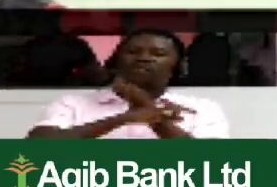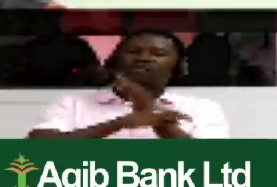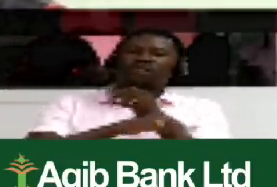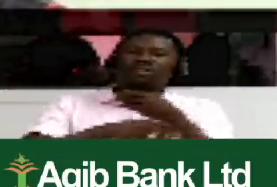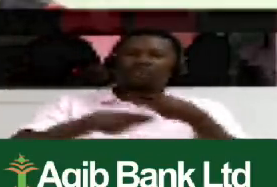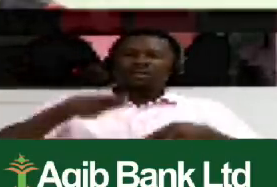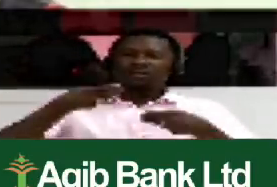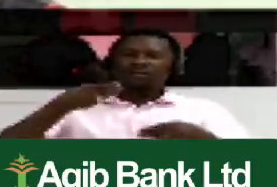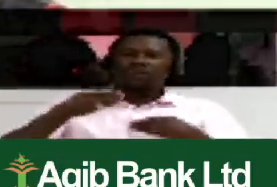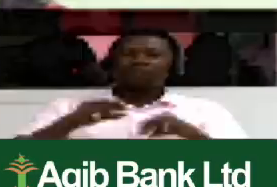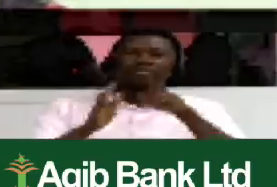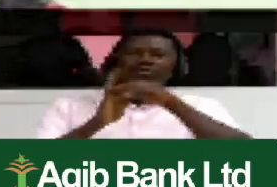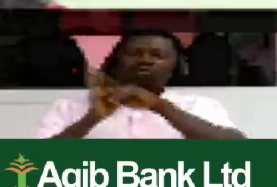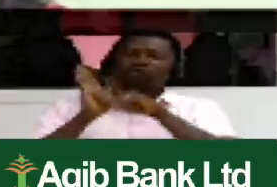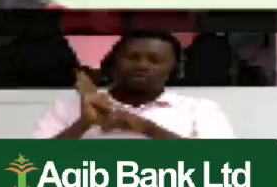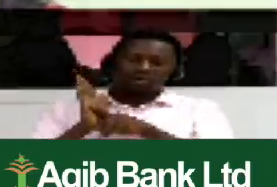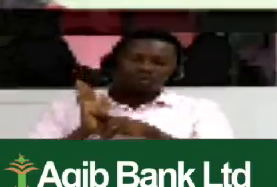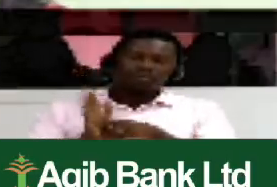certificate program